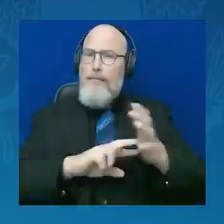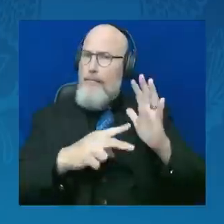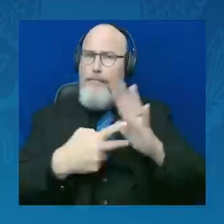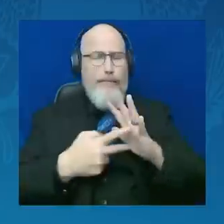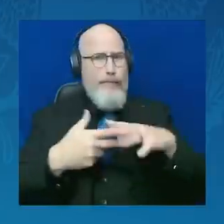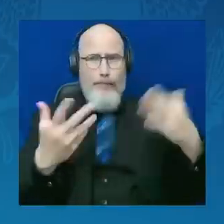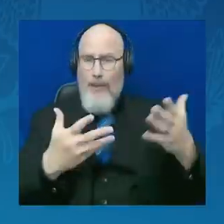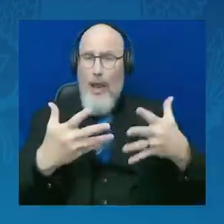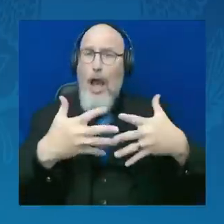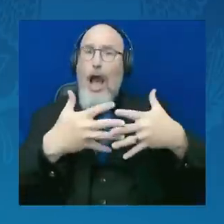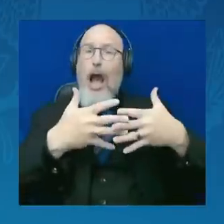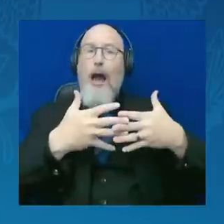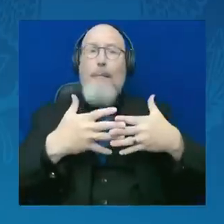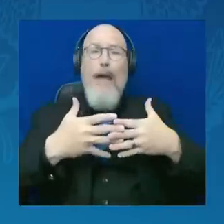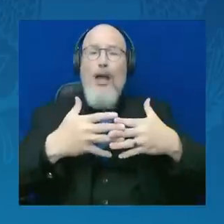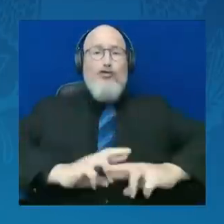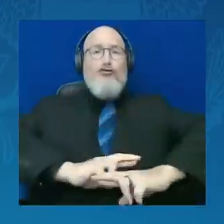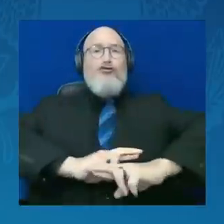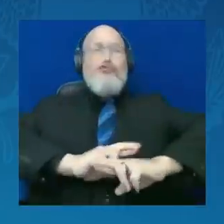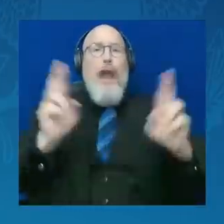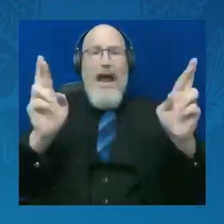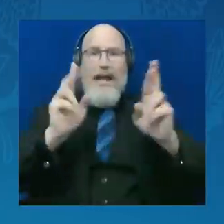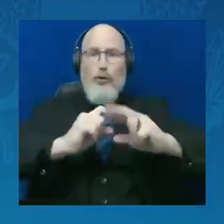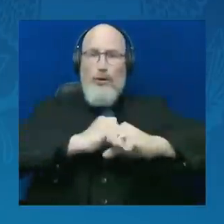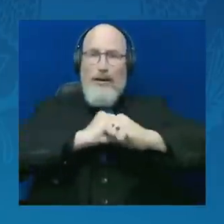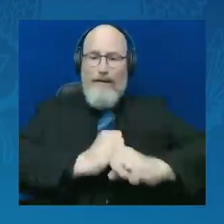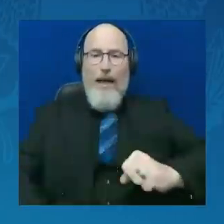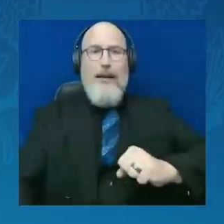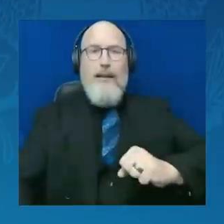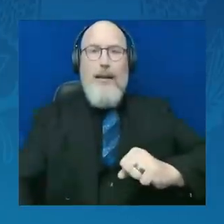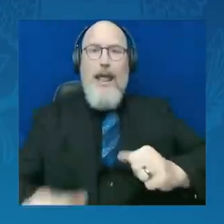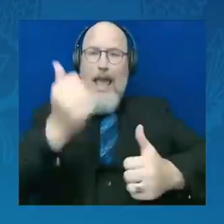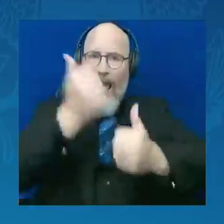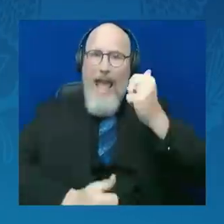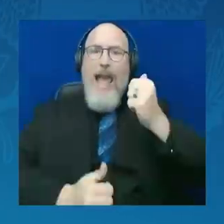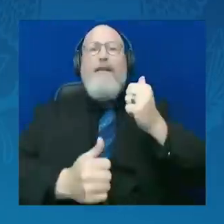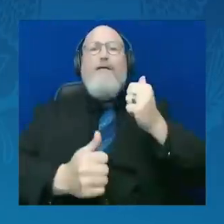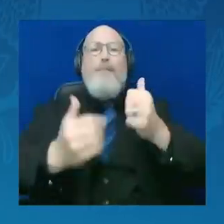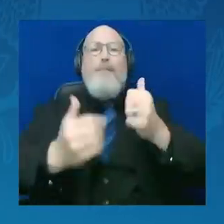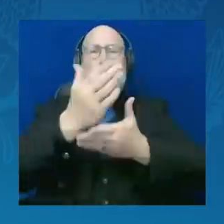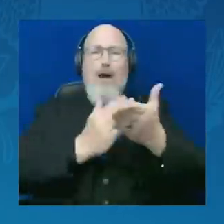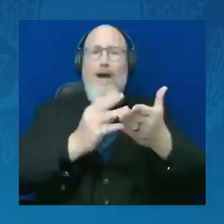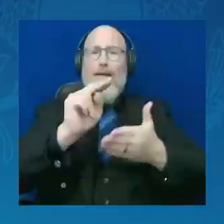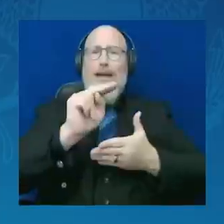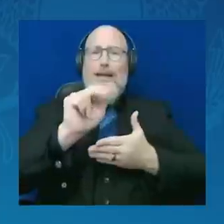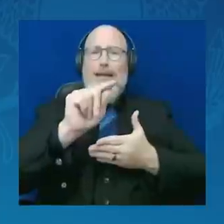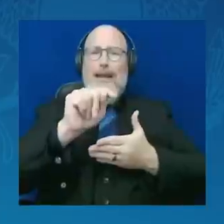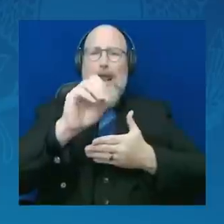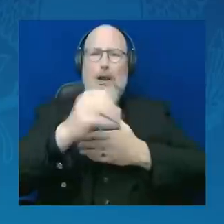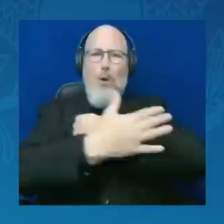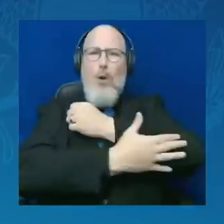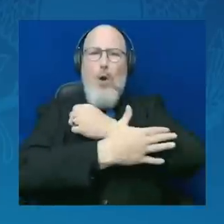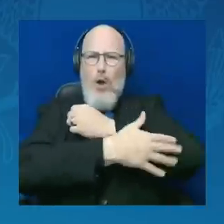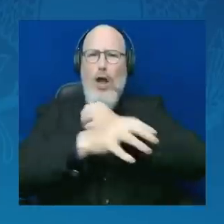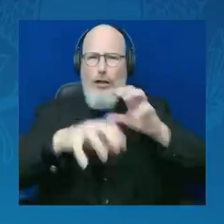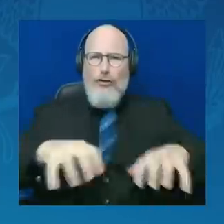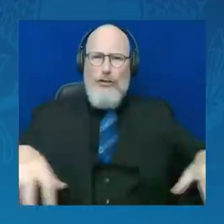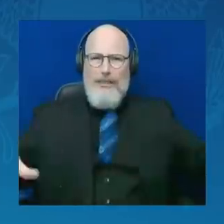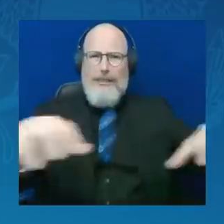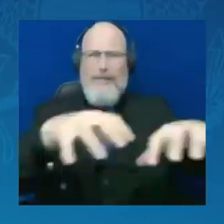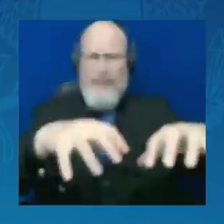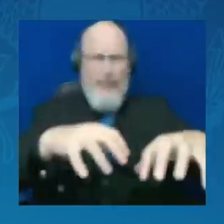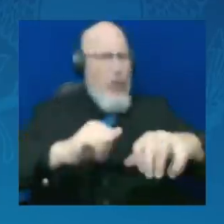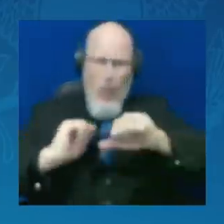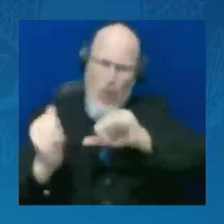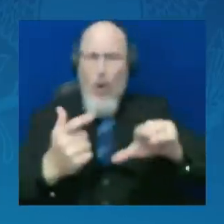territory. The United States takes seriously that an attack against one